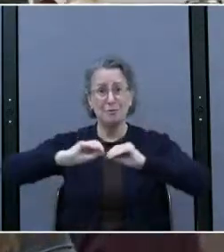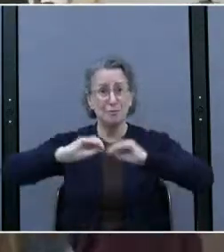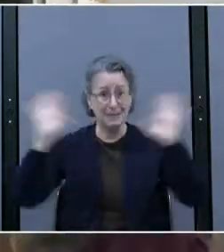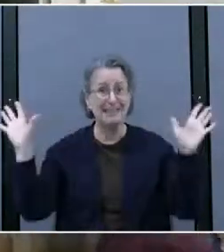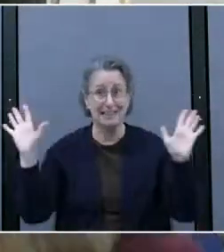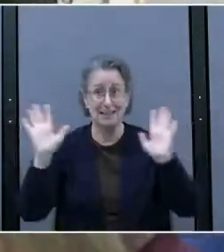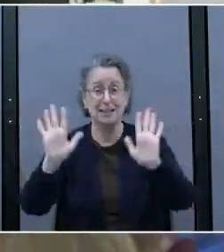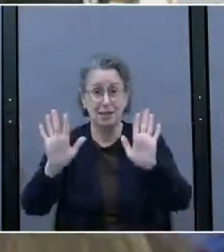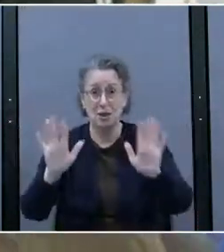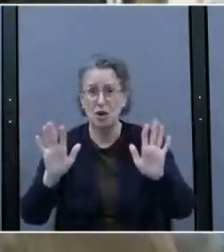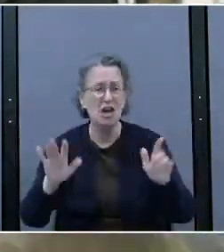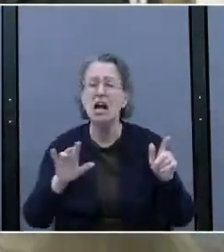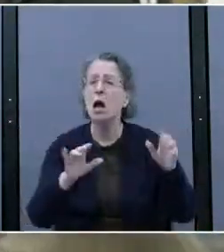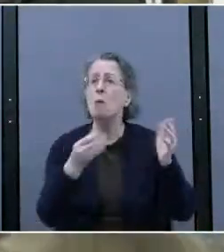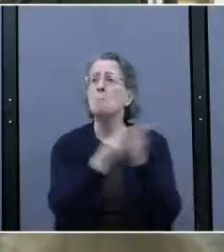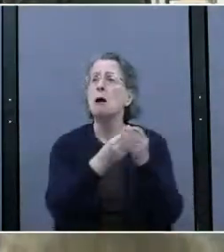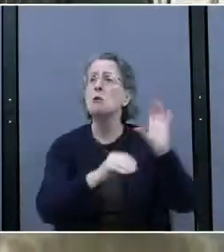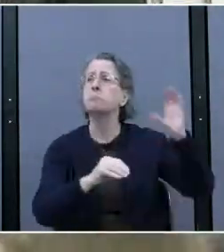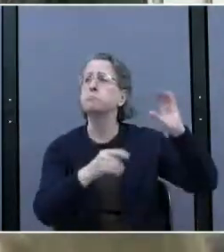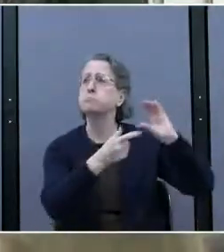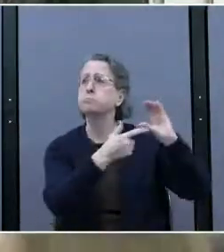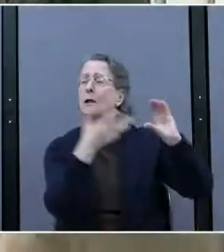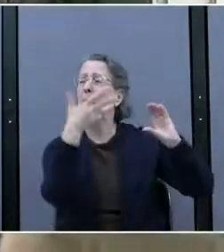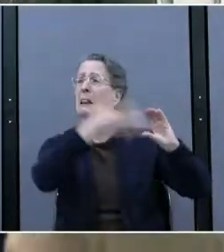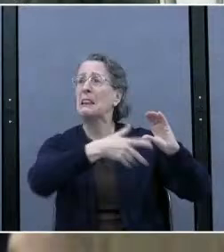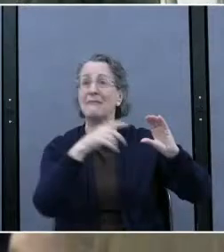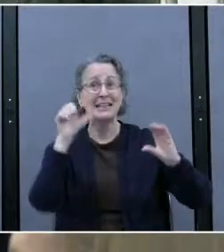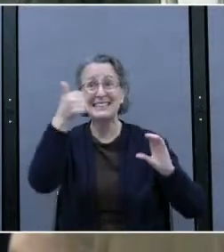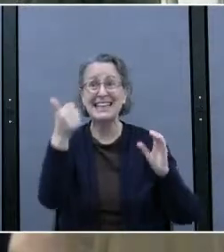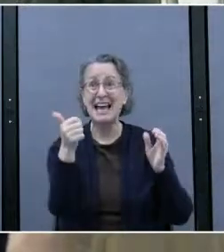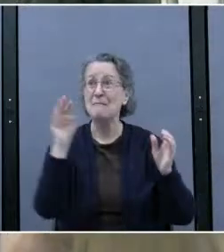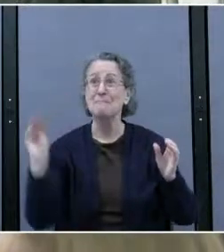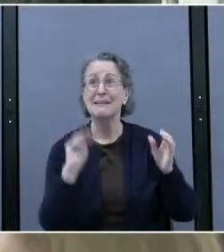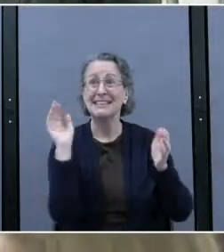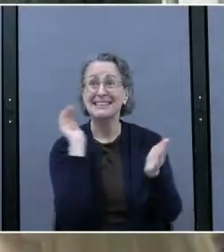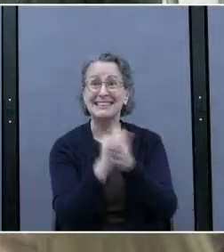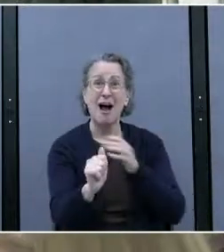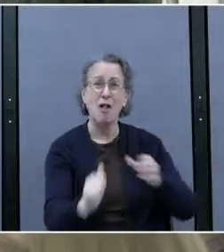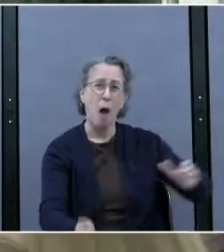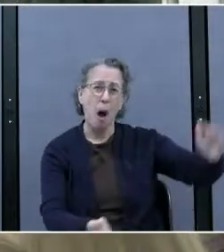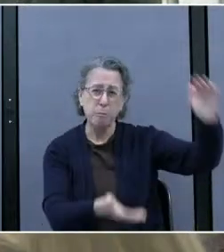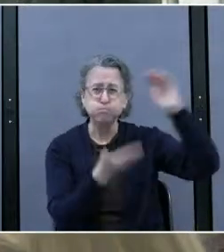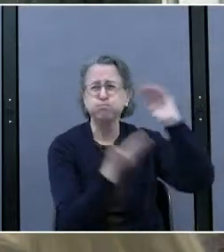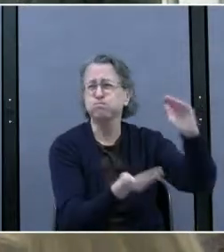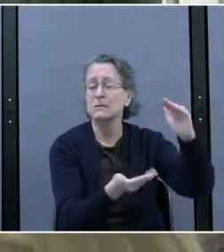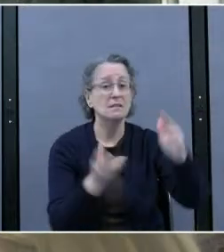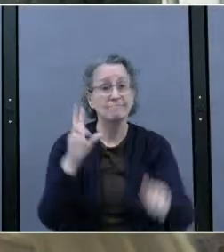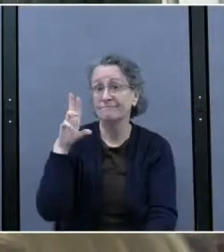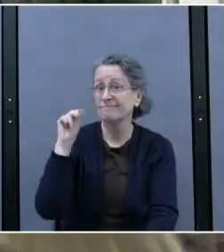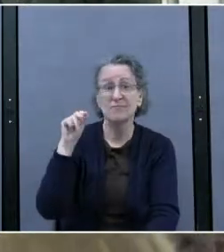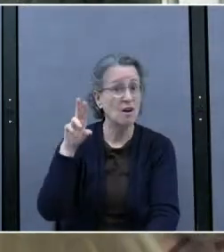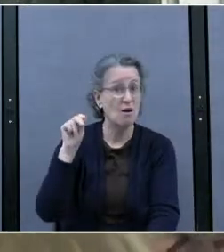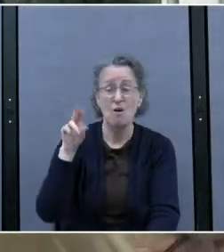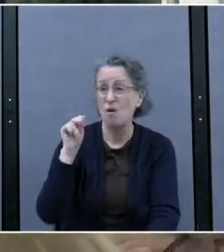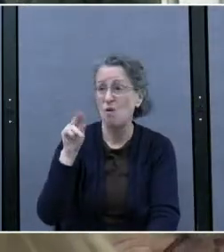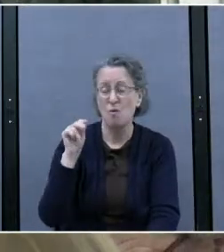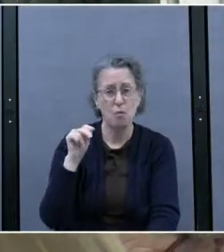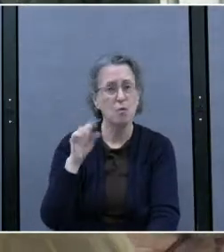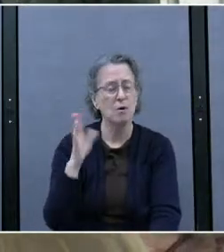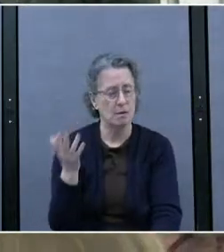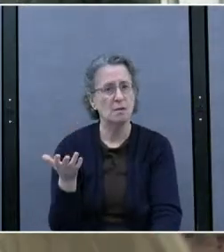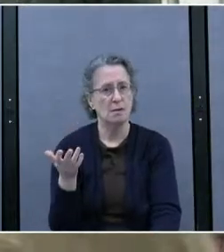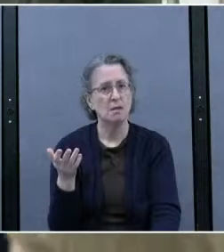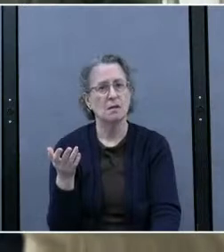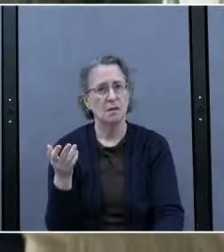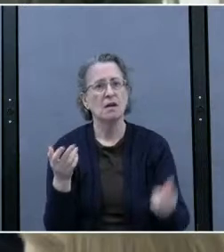fund balance of $10 million somewhere. Oh. That you know, because it sort of seems like, oh, don't worry, everybody. No. One way or another,